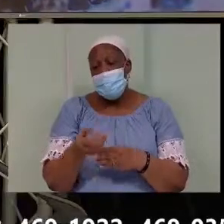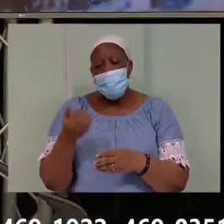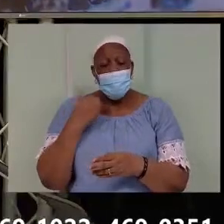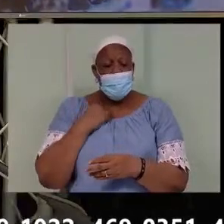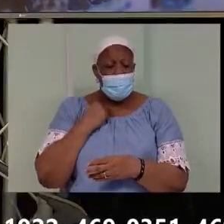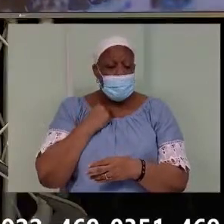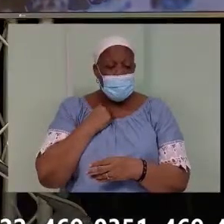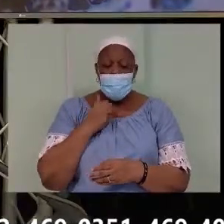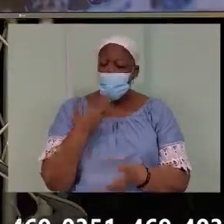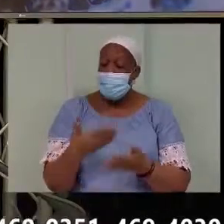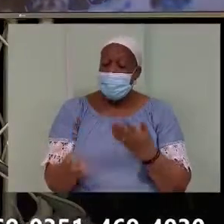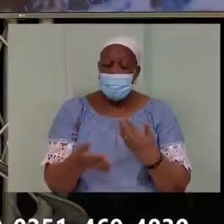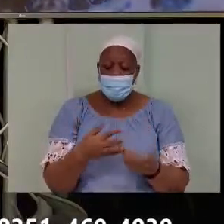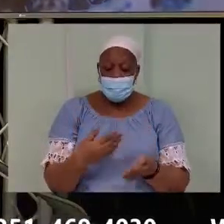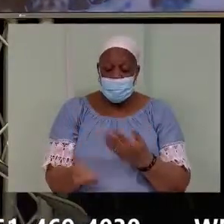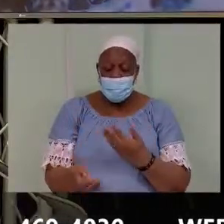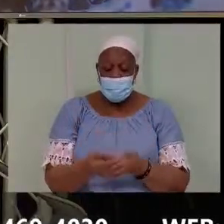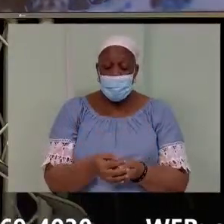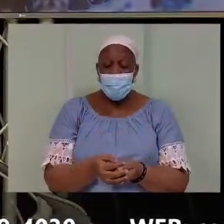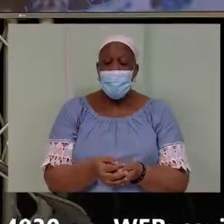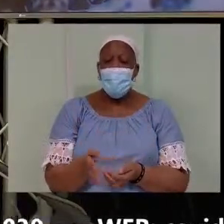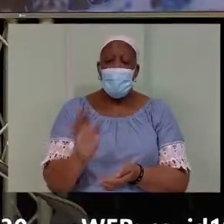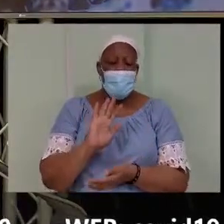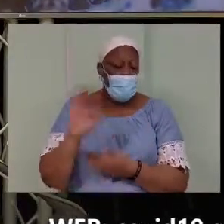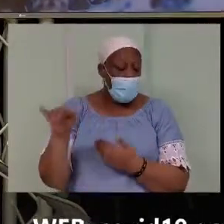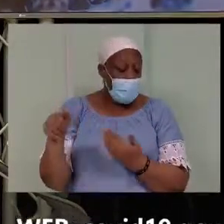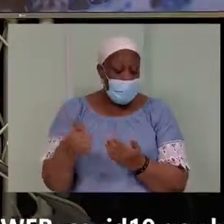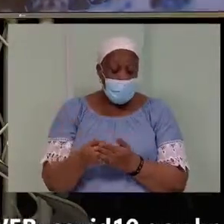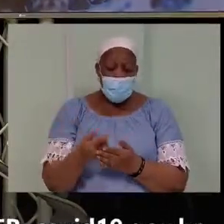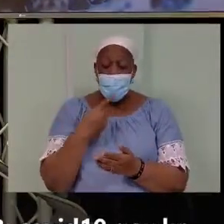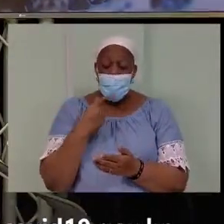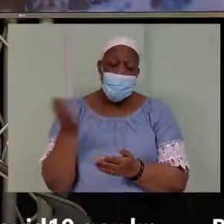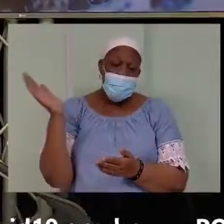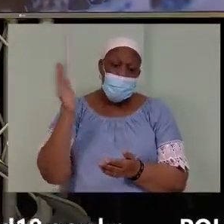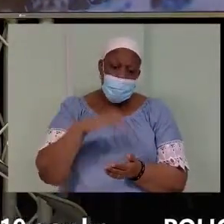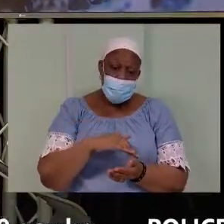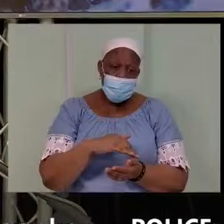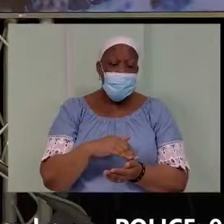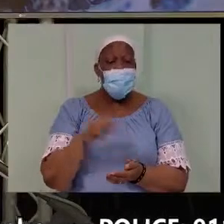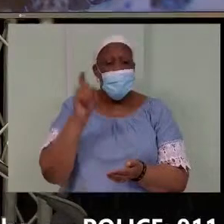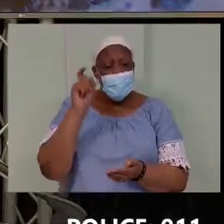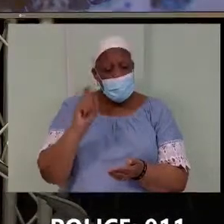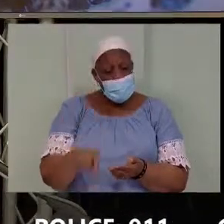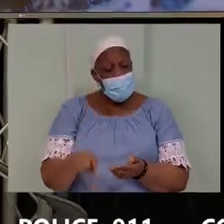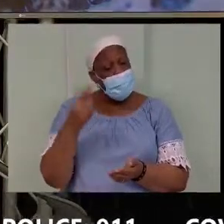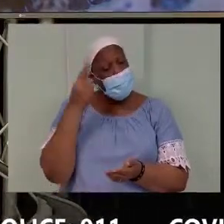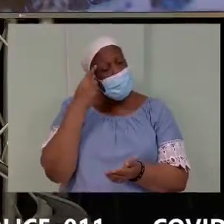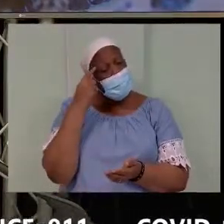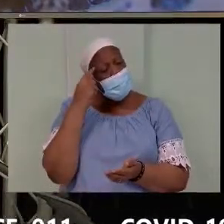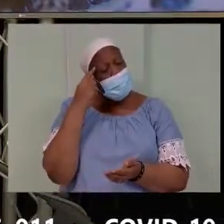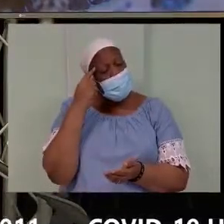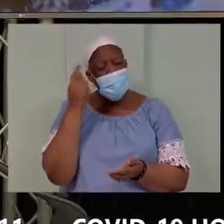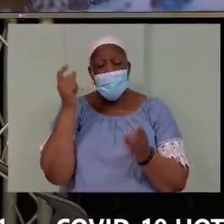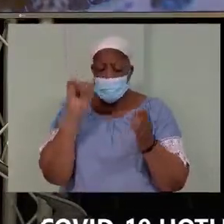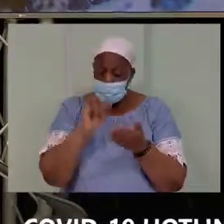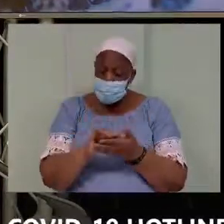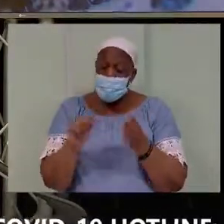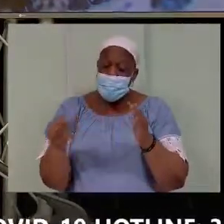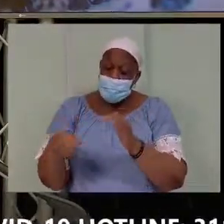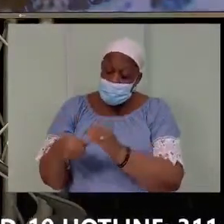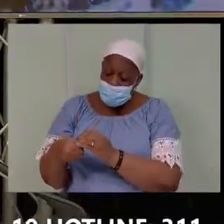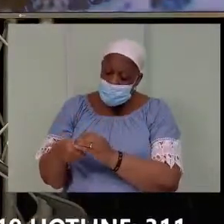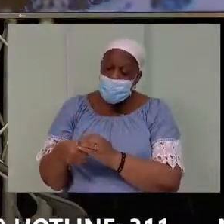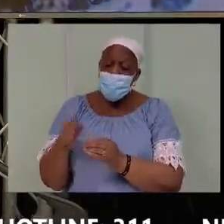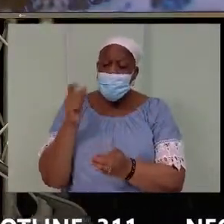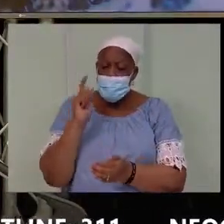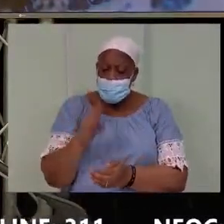the protocol that we have in place assumes that everyone is potentially infectious, and that is why you would have to have a test done before you get here.